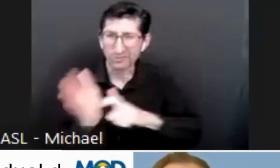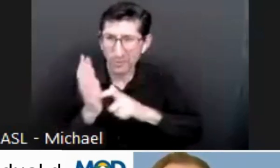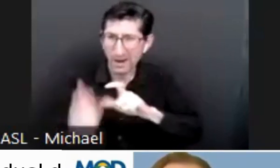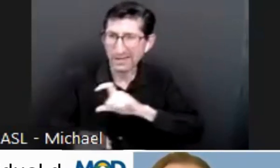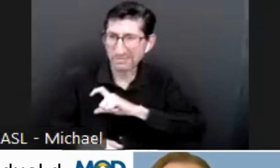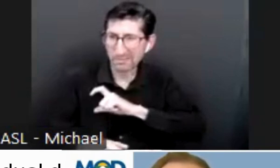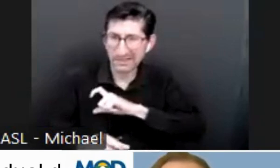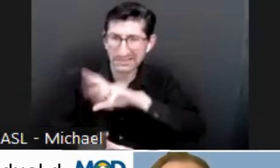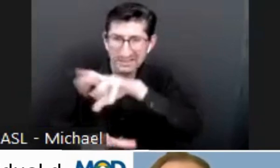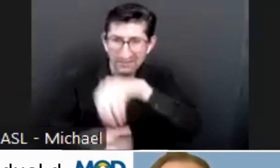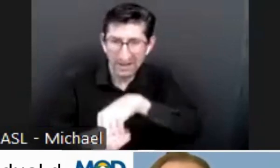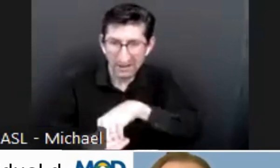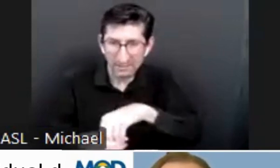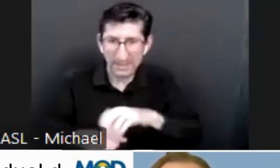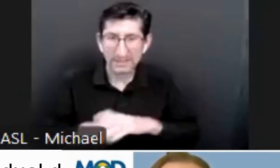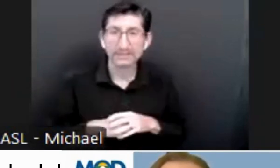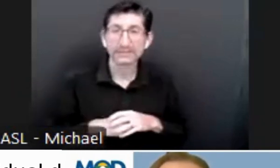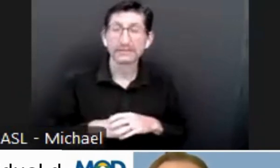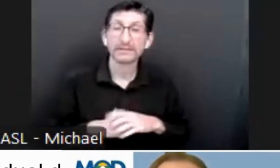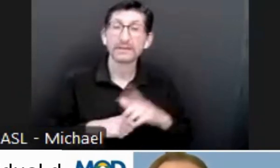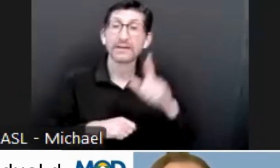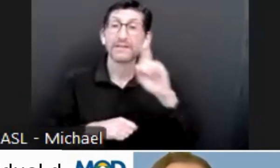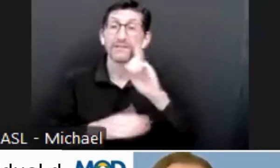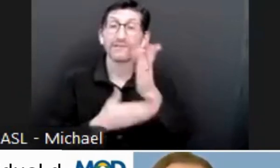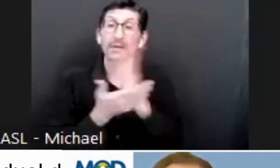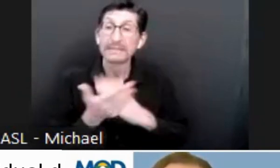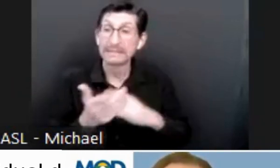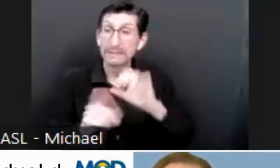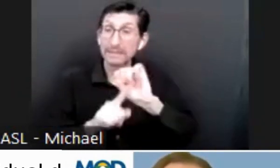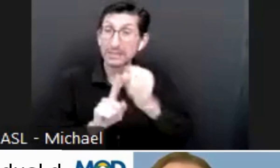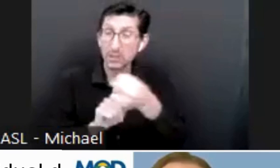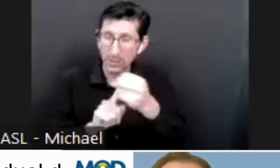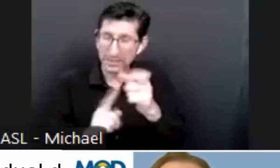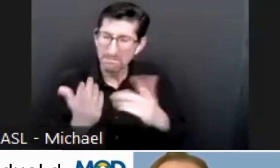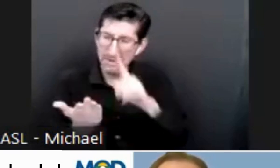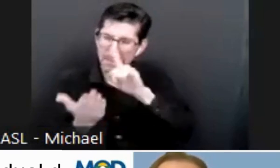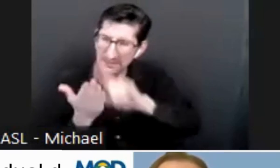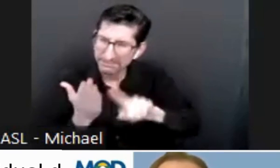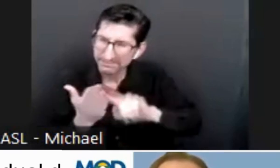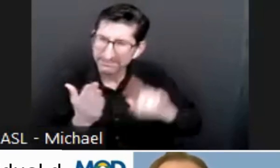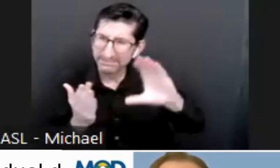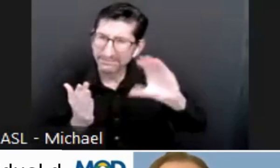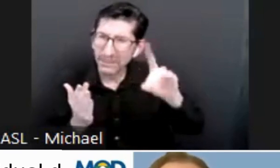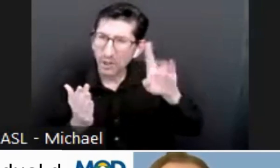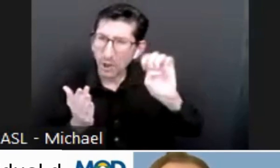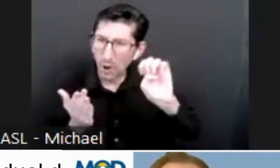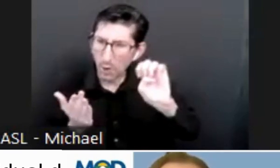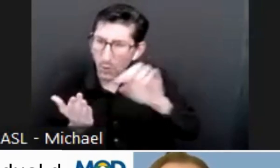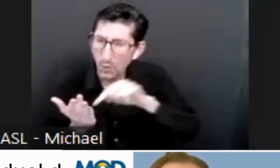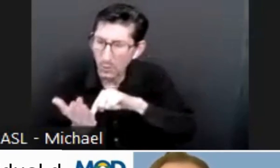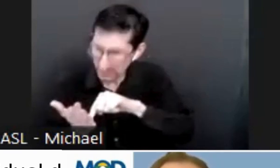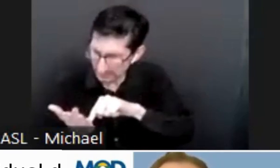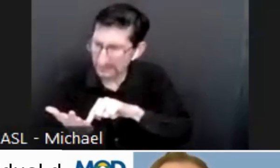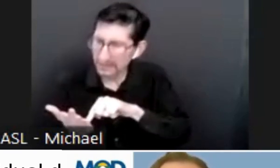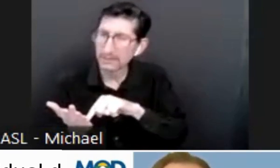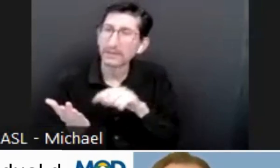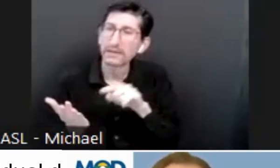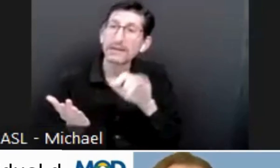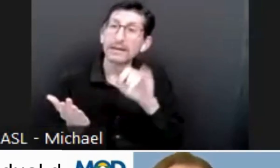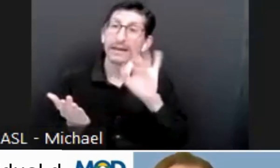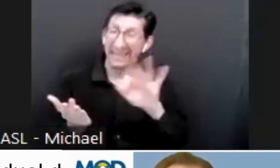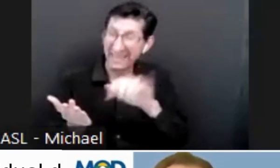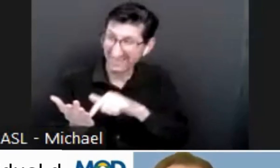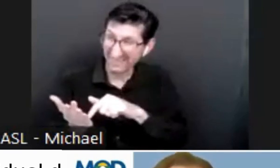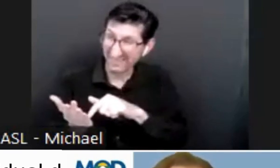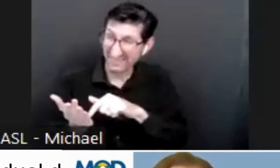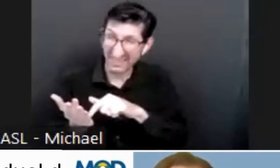some situations you might start with a code or trying to enforce these terms, and if you still have needs